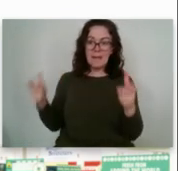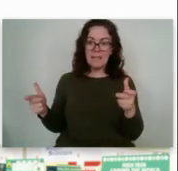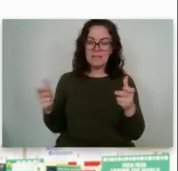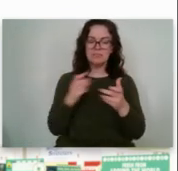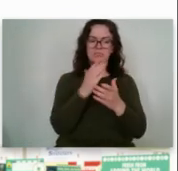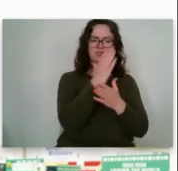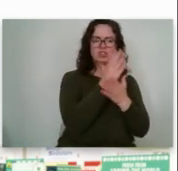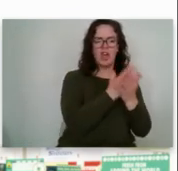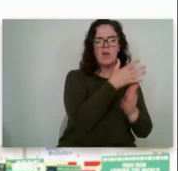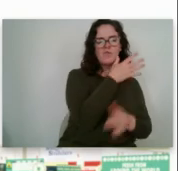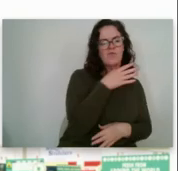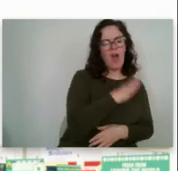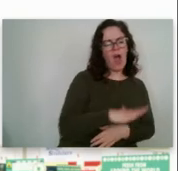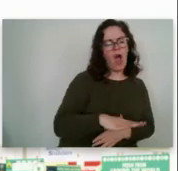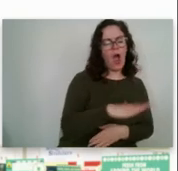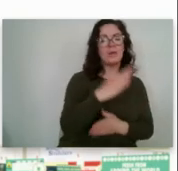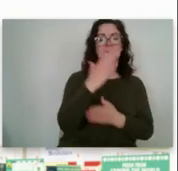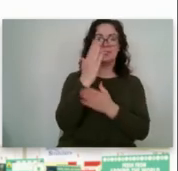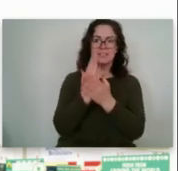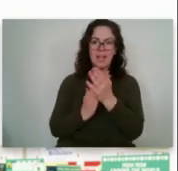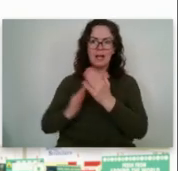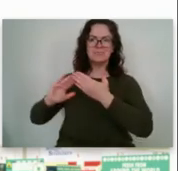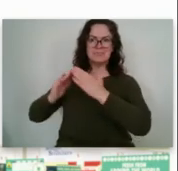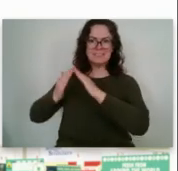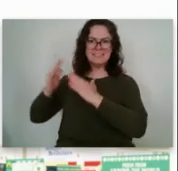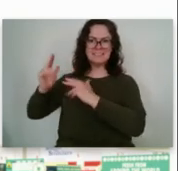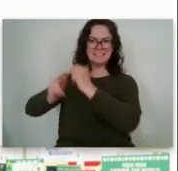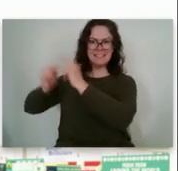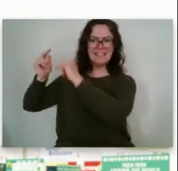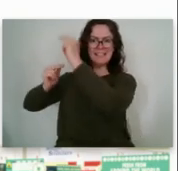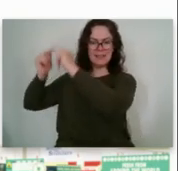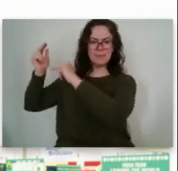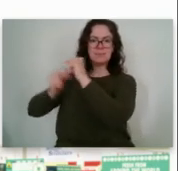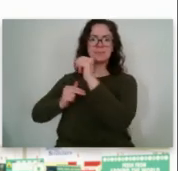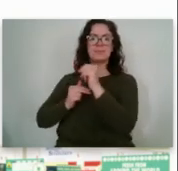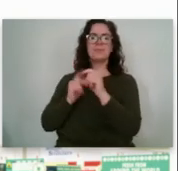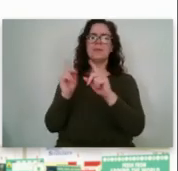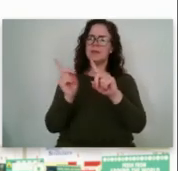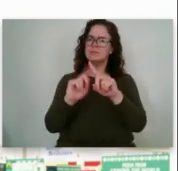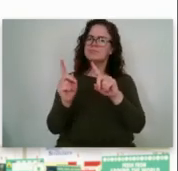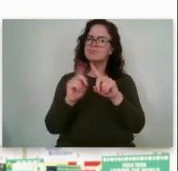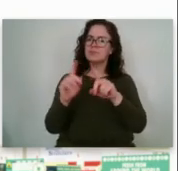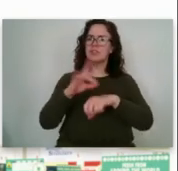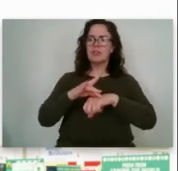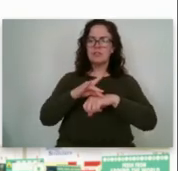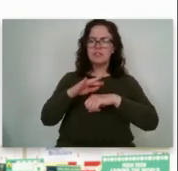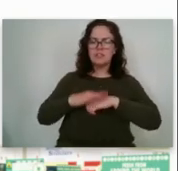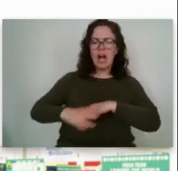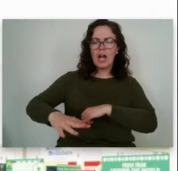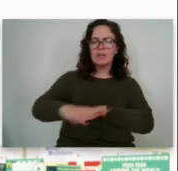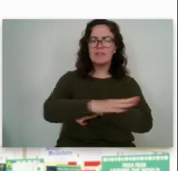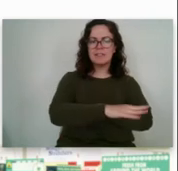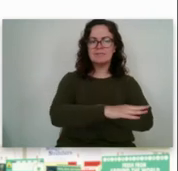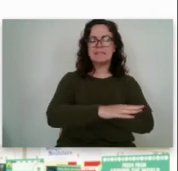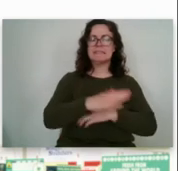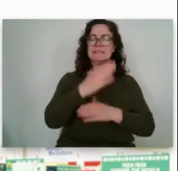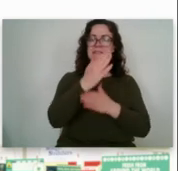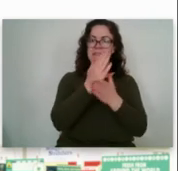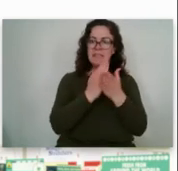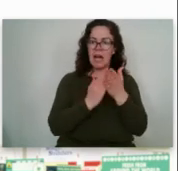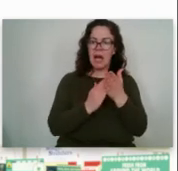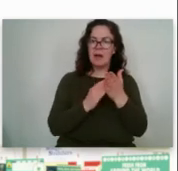suburban. Communities have different geography. Some have deserts, some are near the ocean, some are